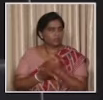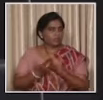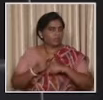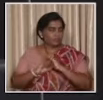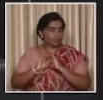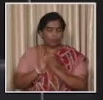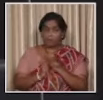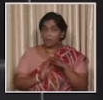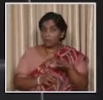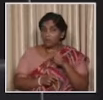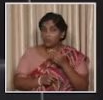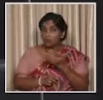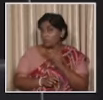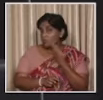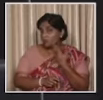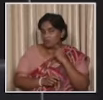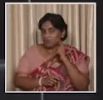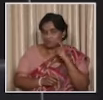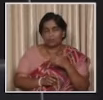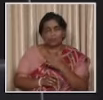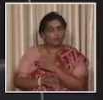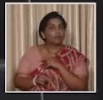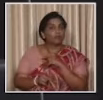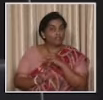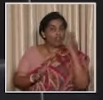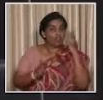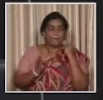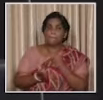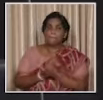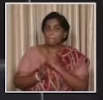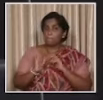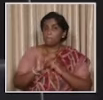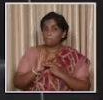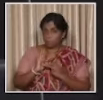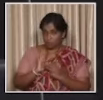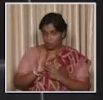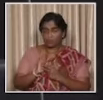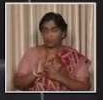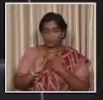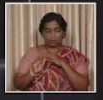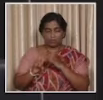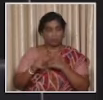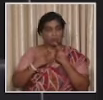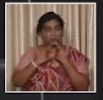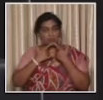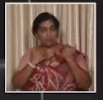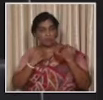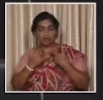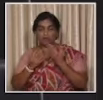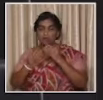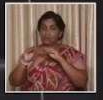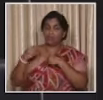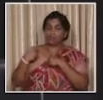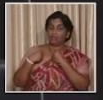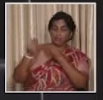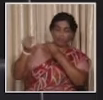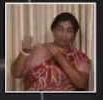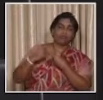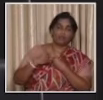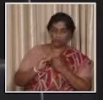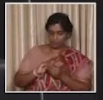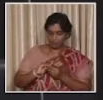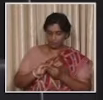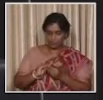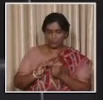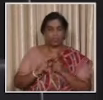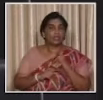Bank project. World Bank is very proud of this project. I think I must congratulate the former project director, Mr. Engineer Ranatunga. He's,